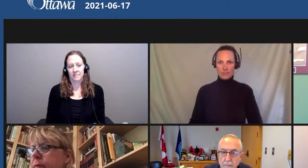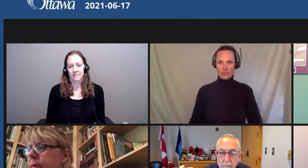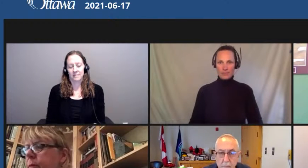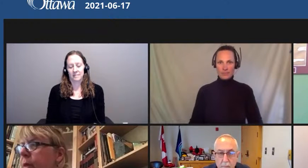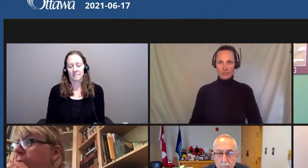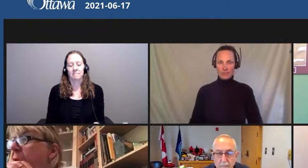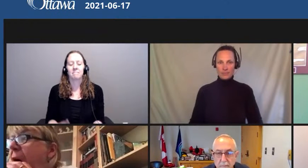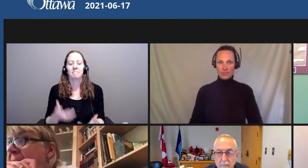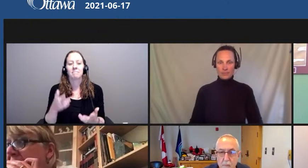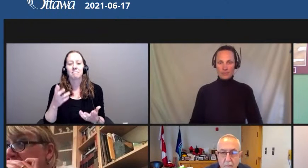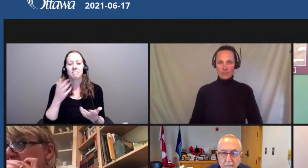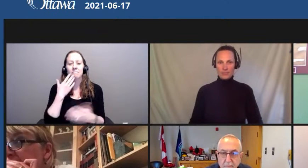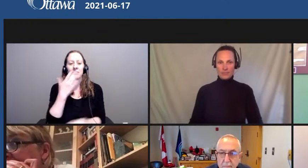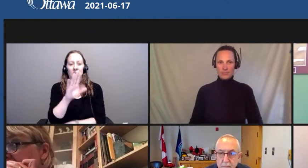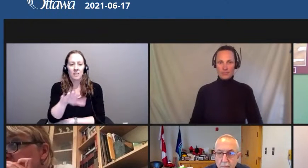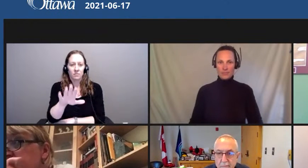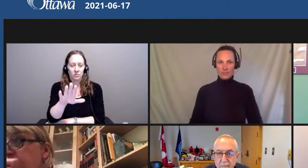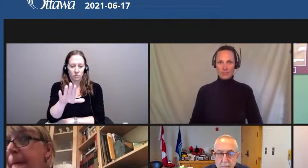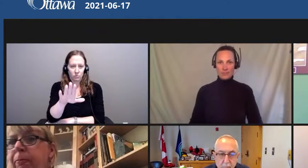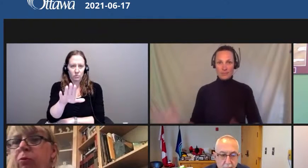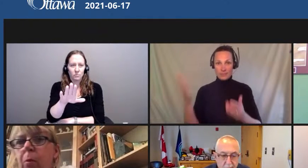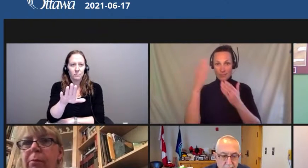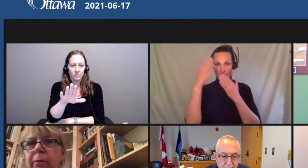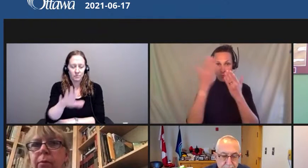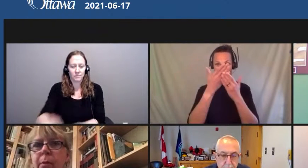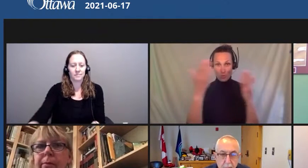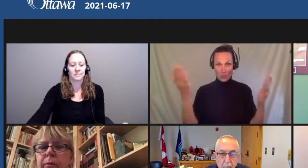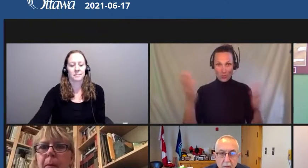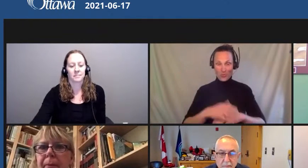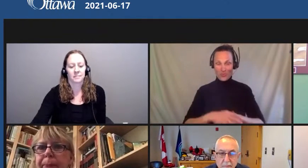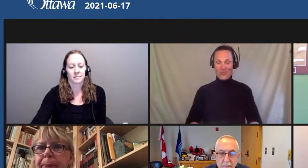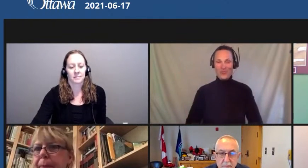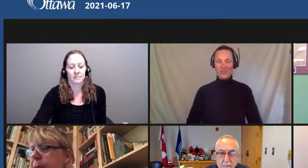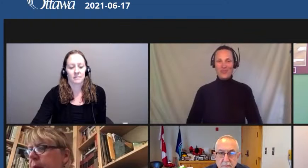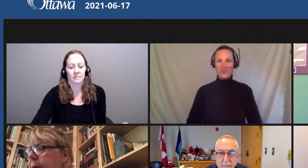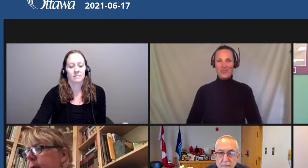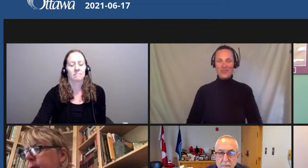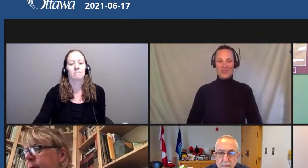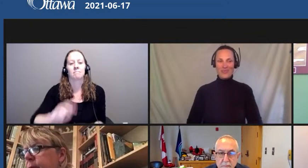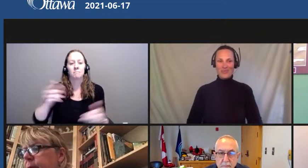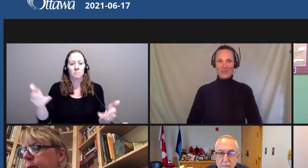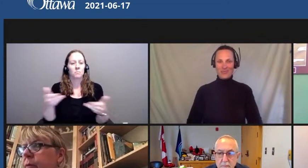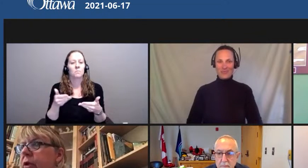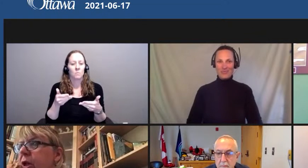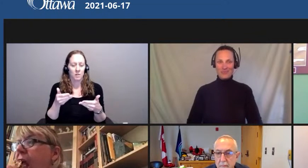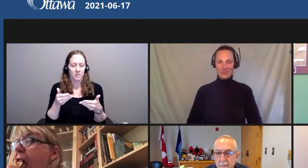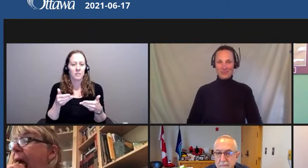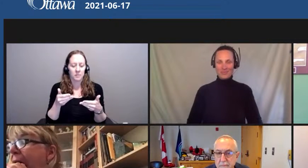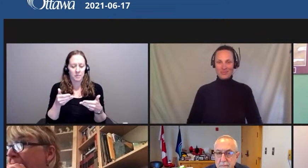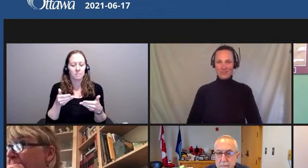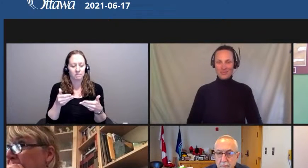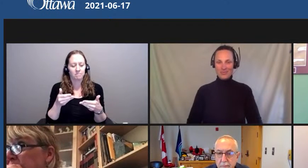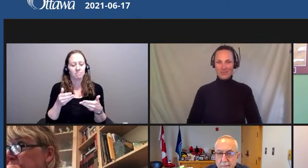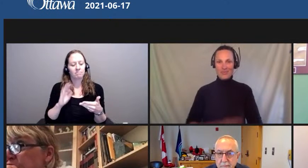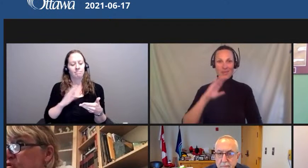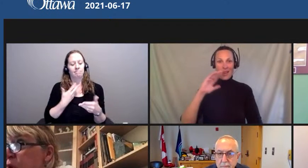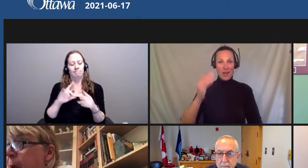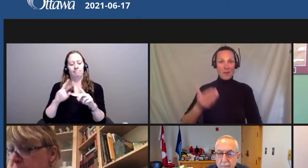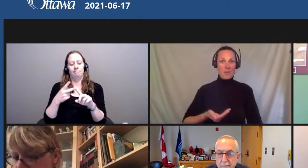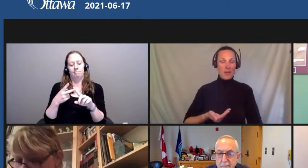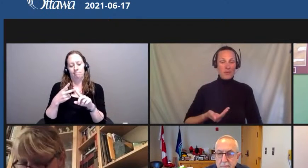Okay, good afternoon, everyone. Bonjour à tous. Bonjour. Welcome to the technical briefing on the second phase of the Solid Waste Master